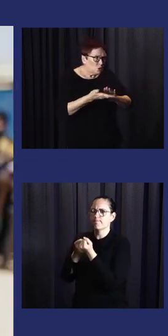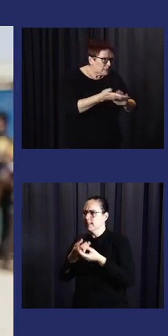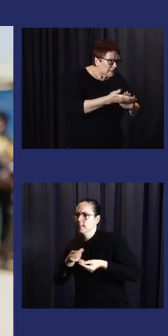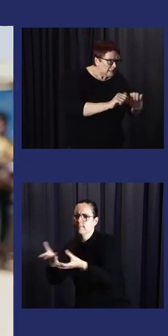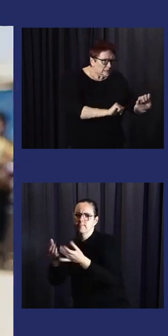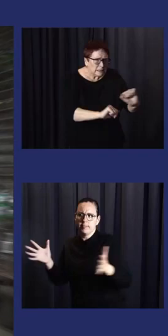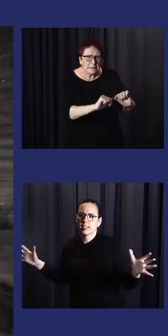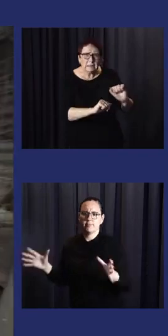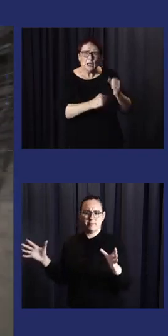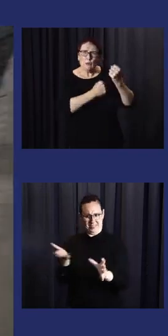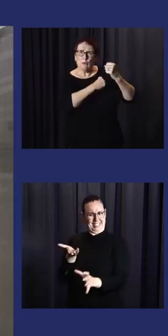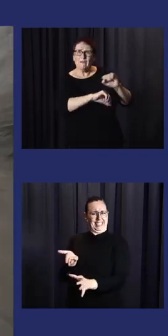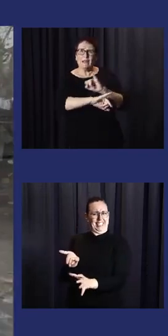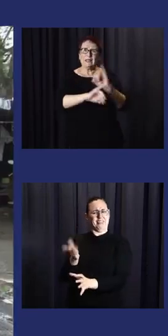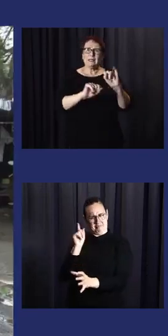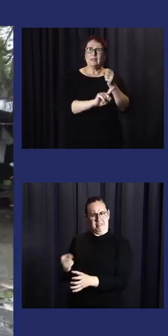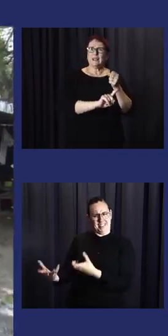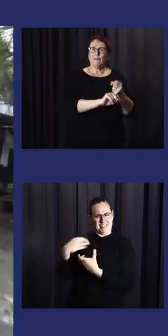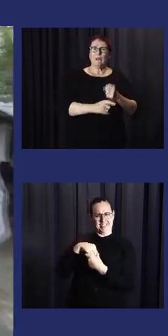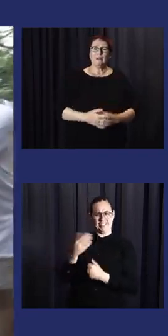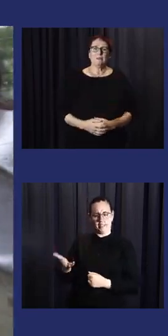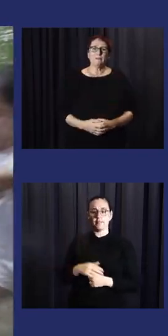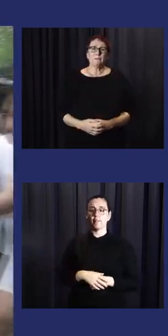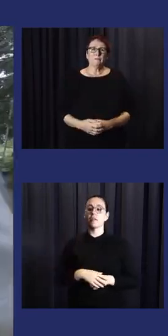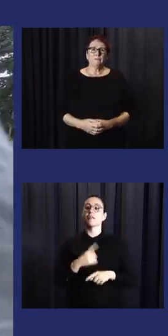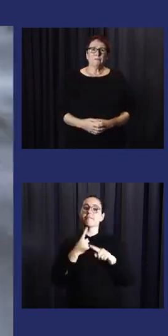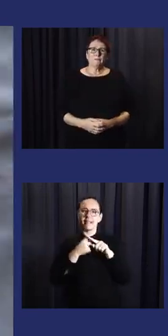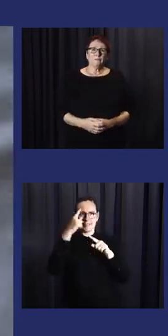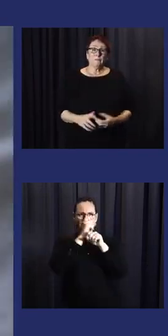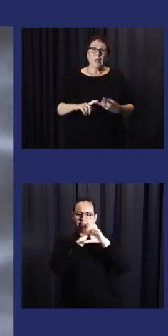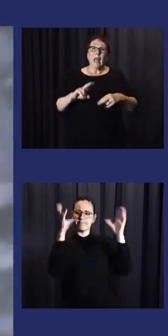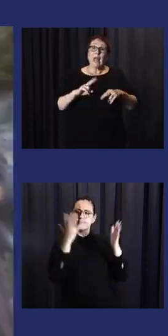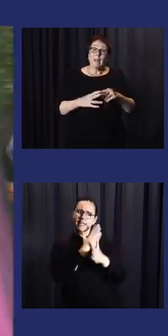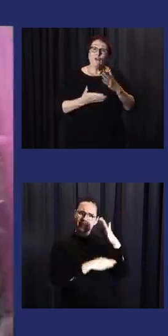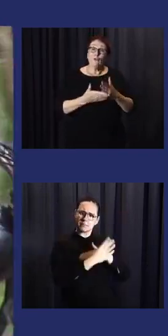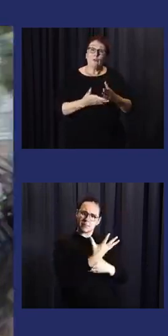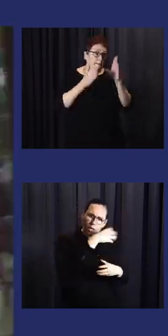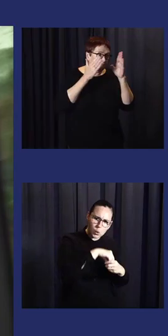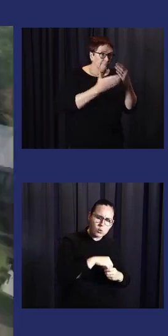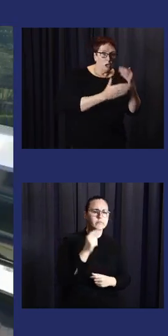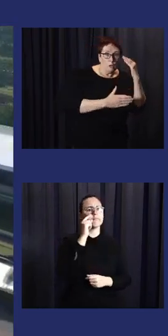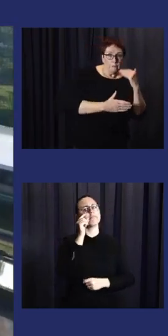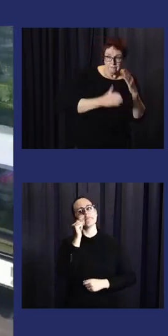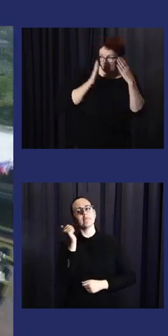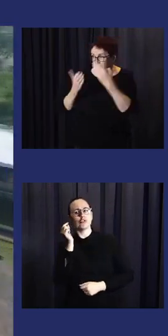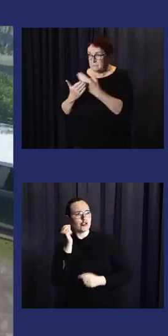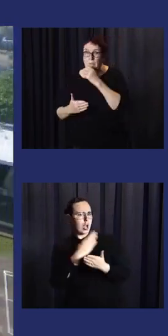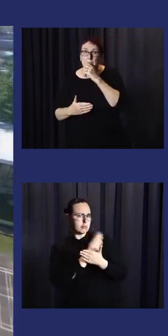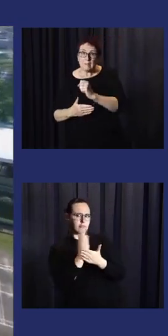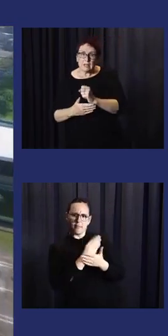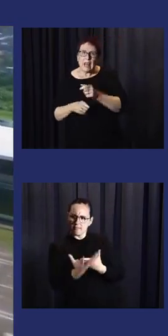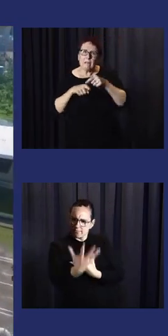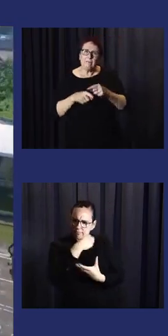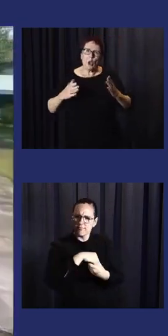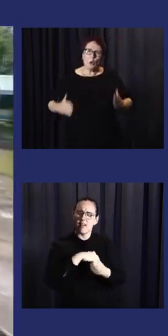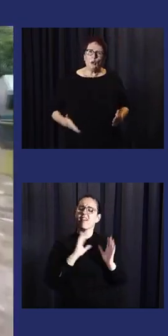efforts. By prioritising a gender-responsive, disability-inclusive and human rights-based